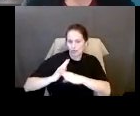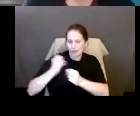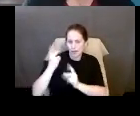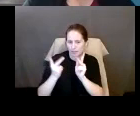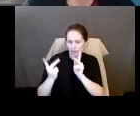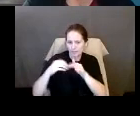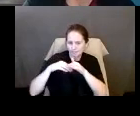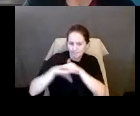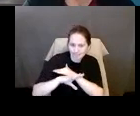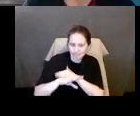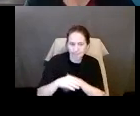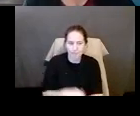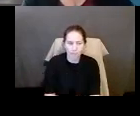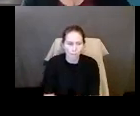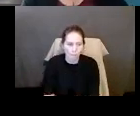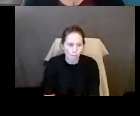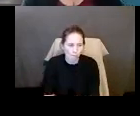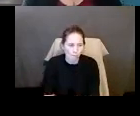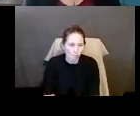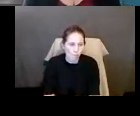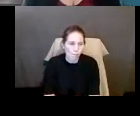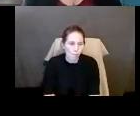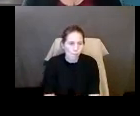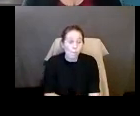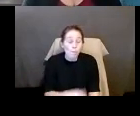of people that could get in.